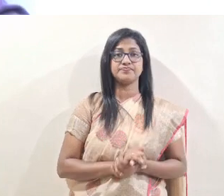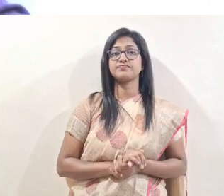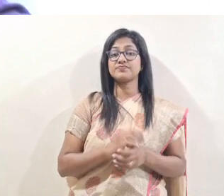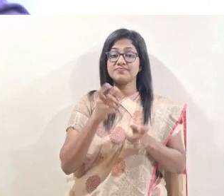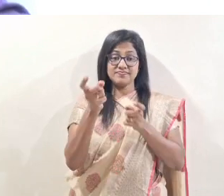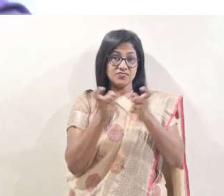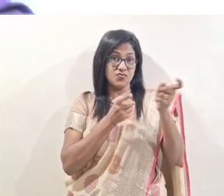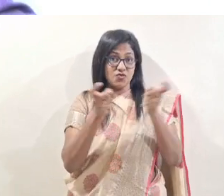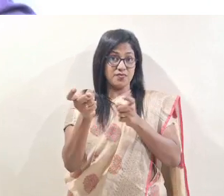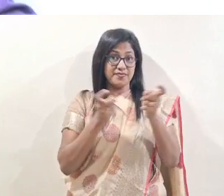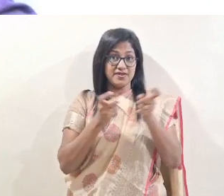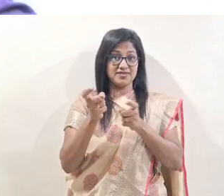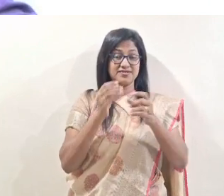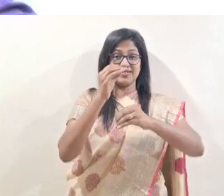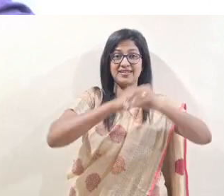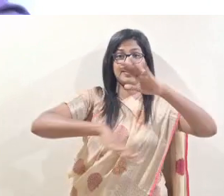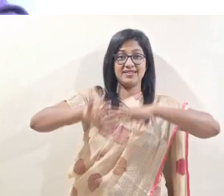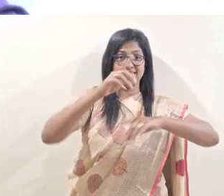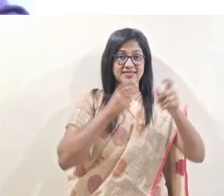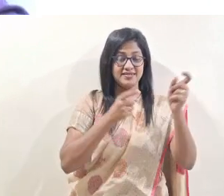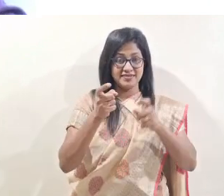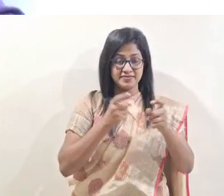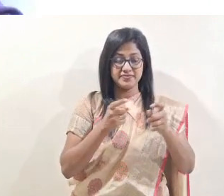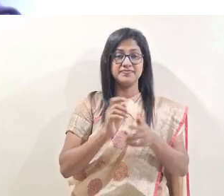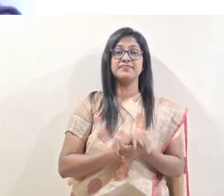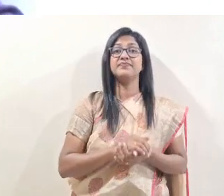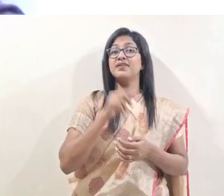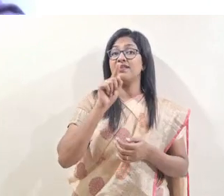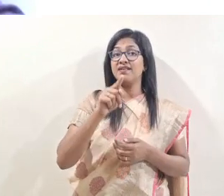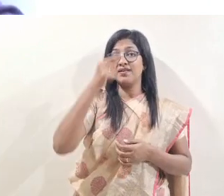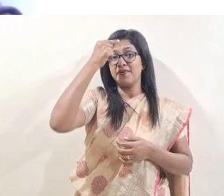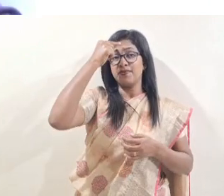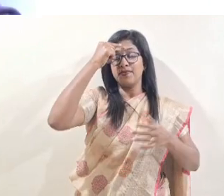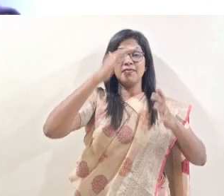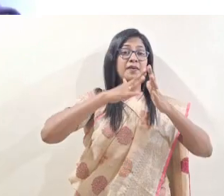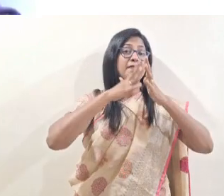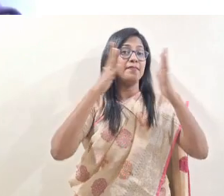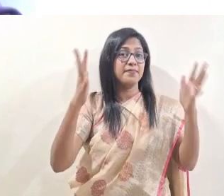Operationally, one of the major problems